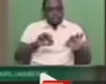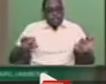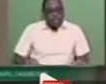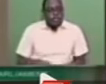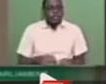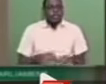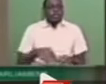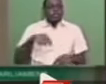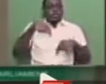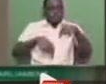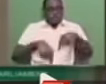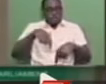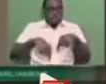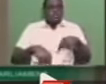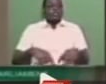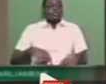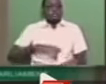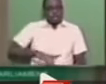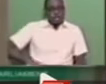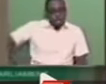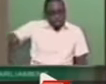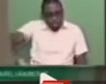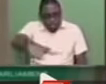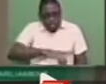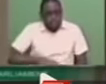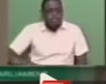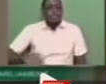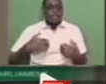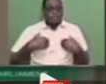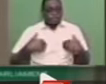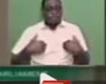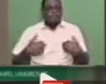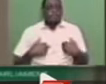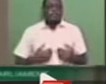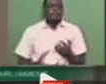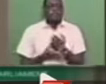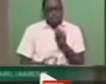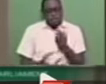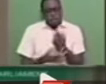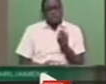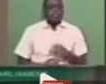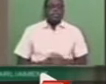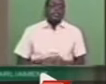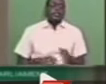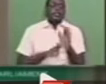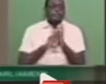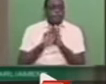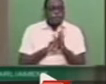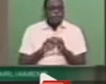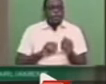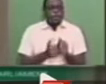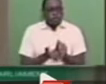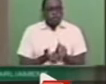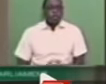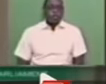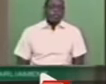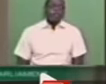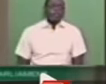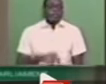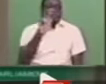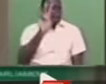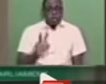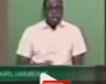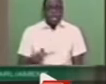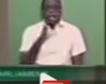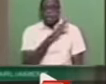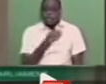nature. Now with the Maduro regime and Venezuelan companies such as their national oil